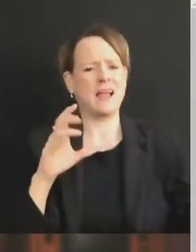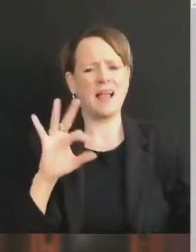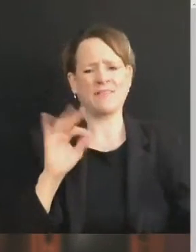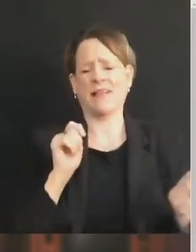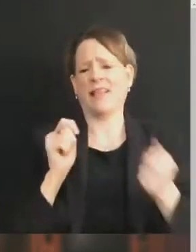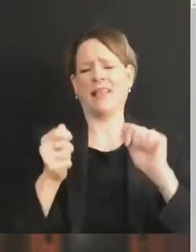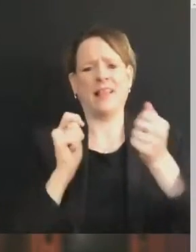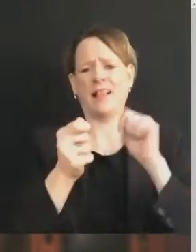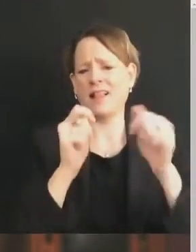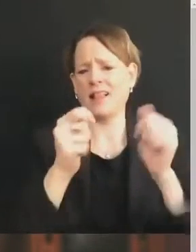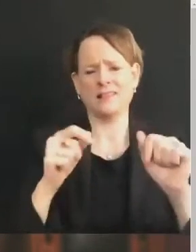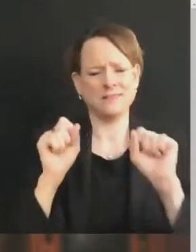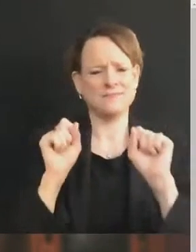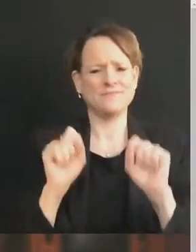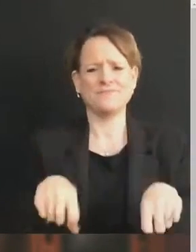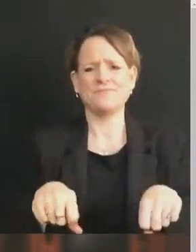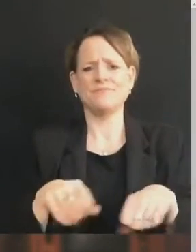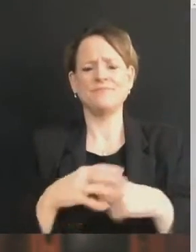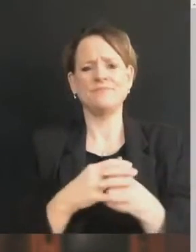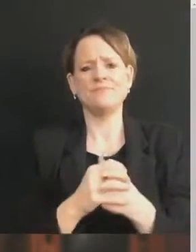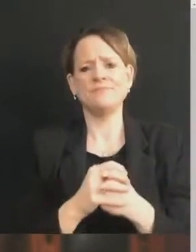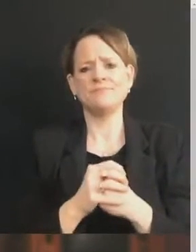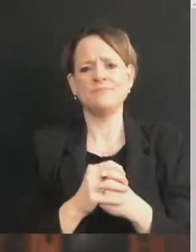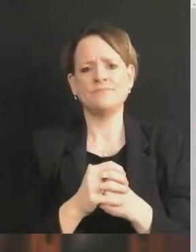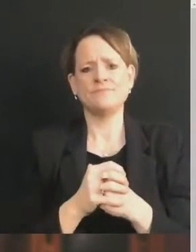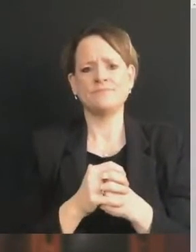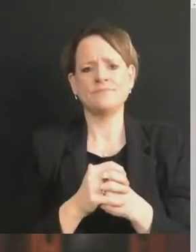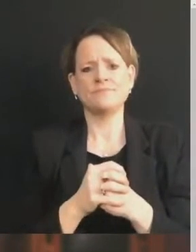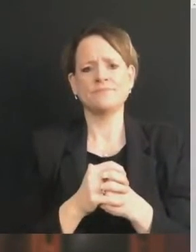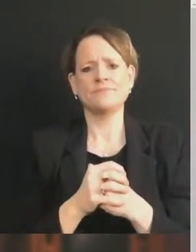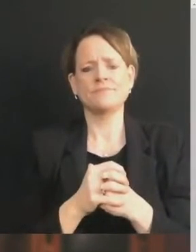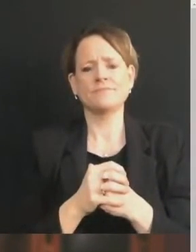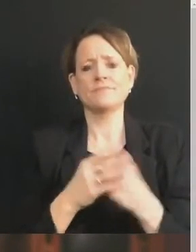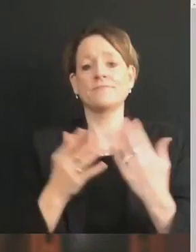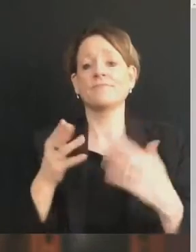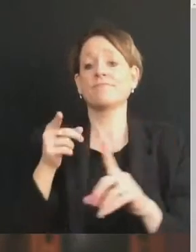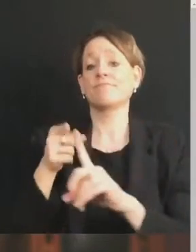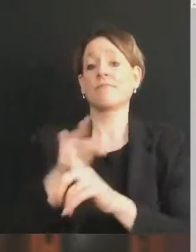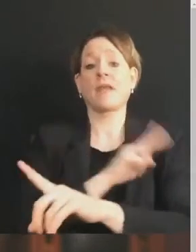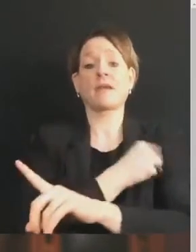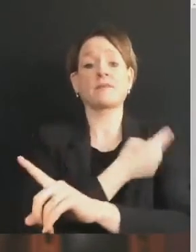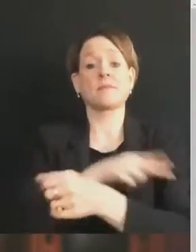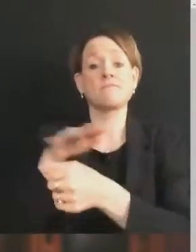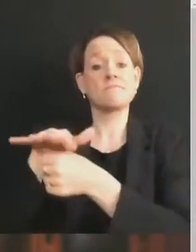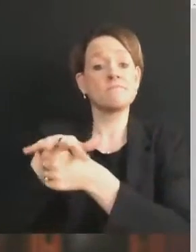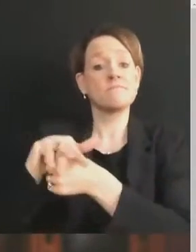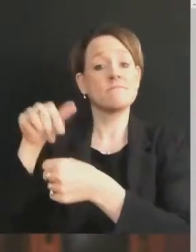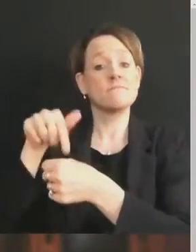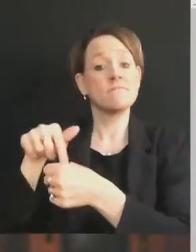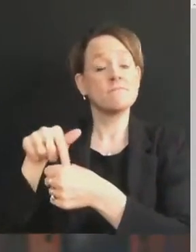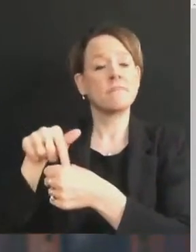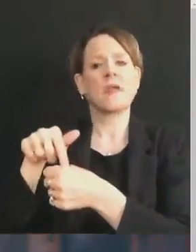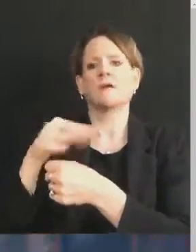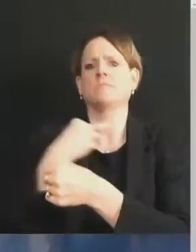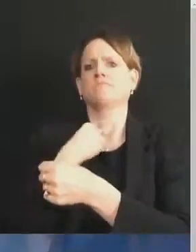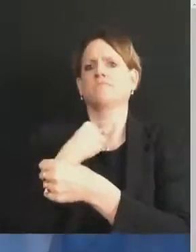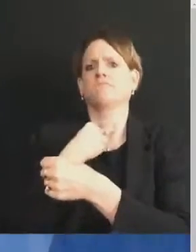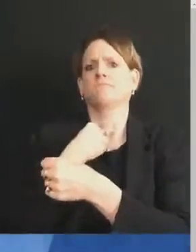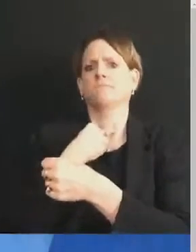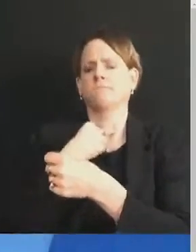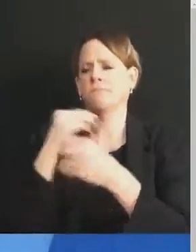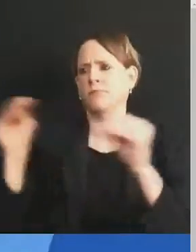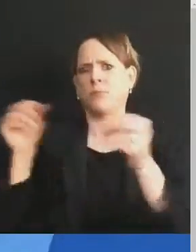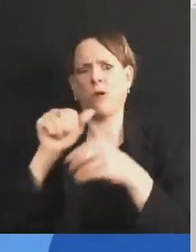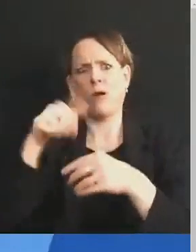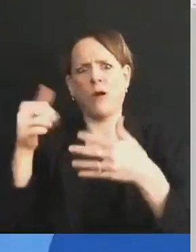ready solutions within those communities, systems, and regions. Thank you, Mark.